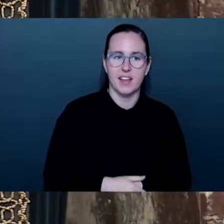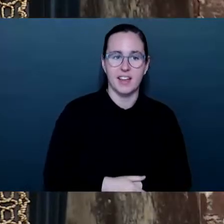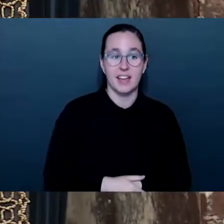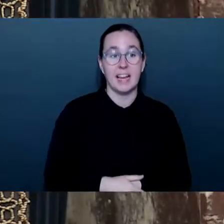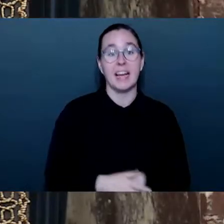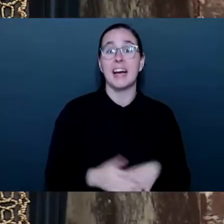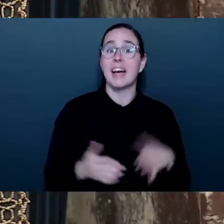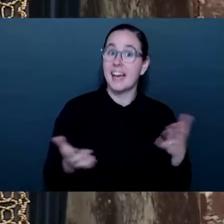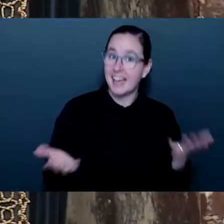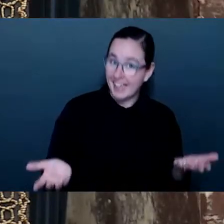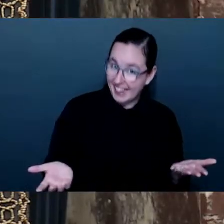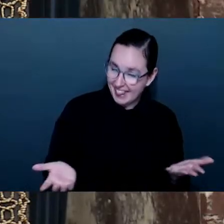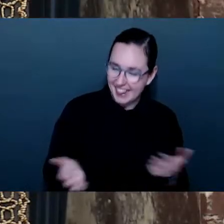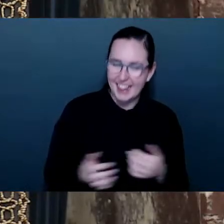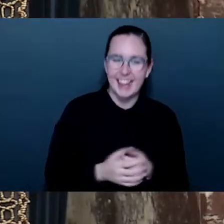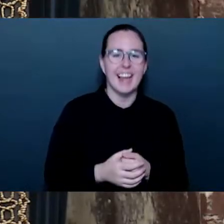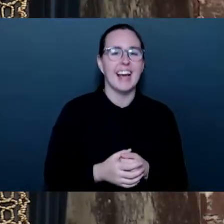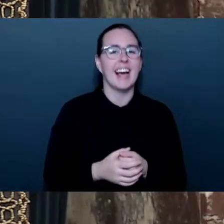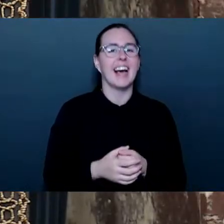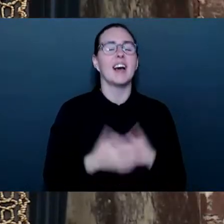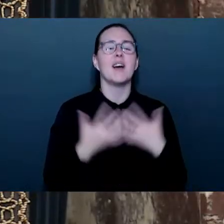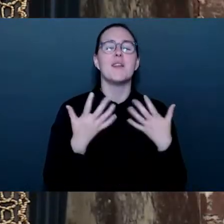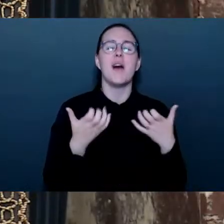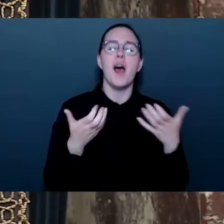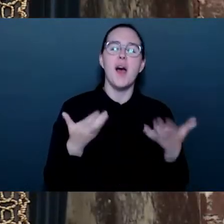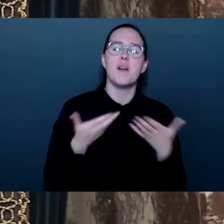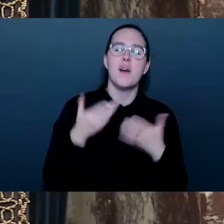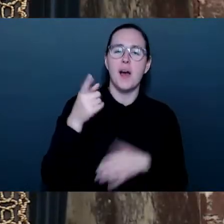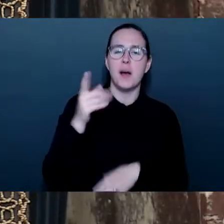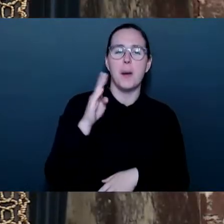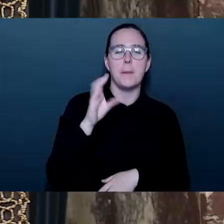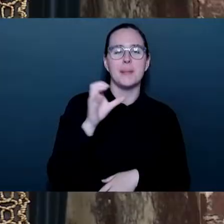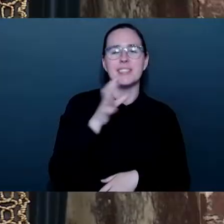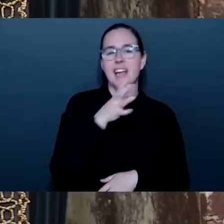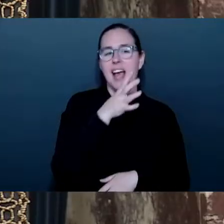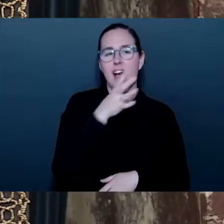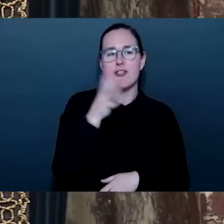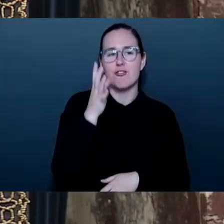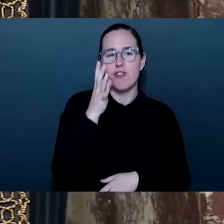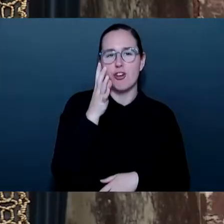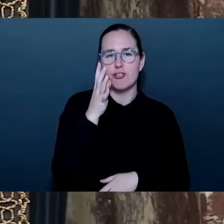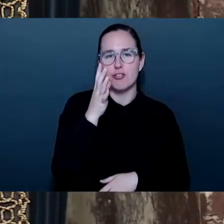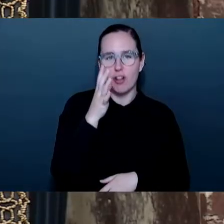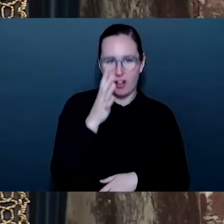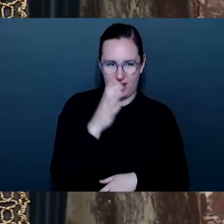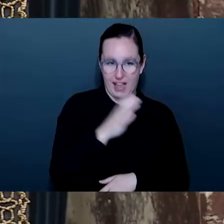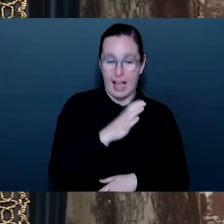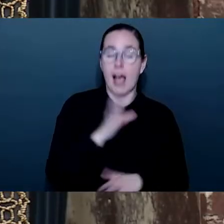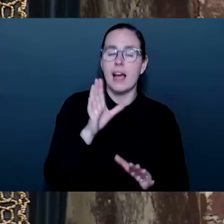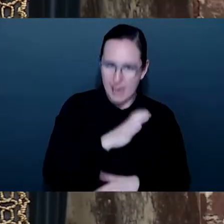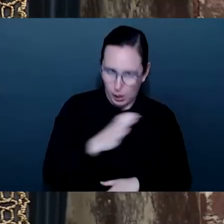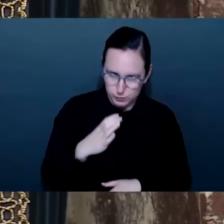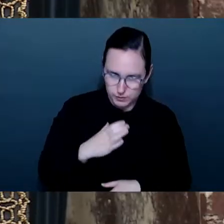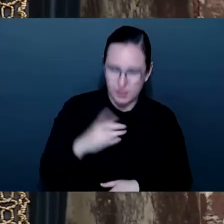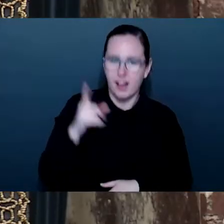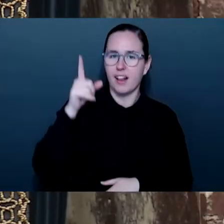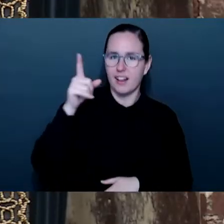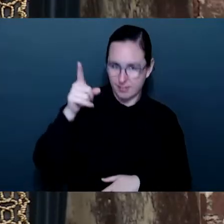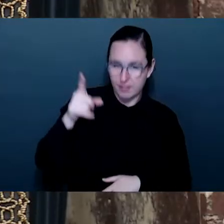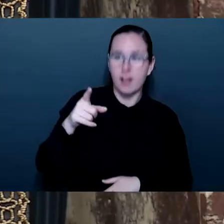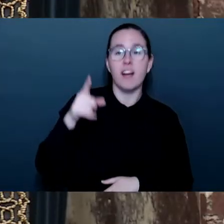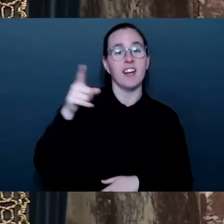BC Agriculture Association or the BC Agriculture Council for coming here, and it's also near and dear to my